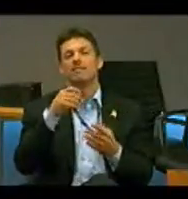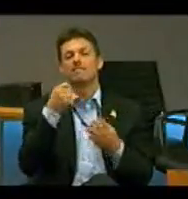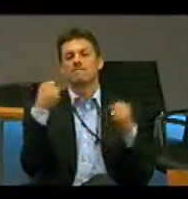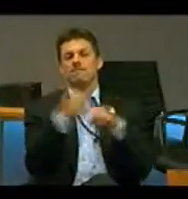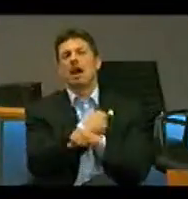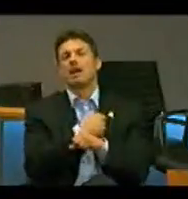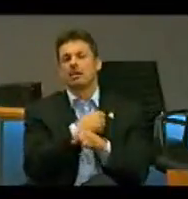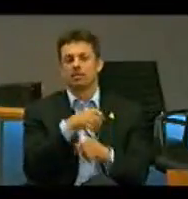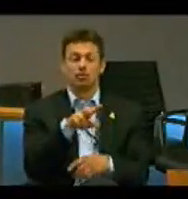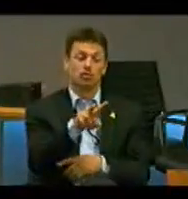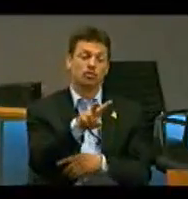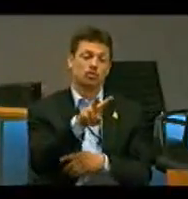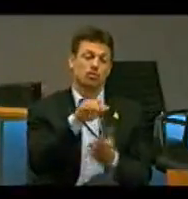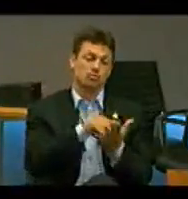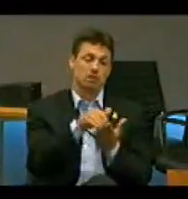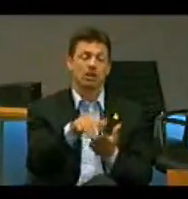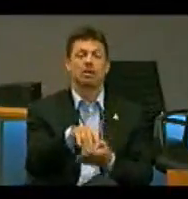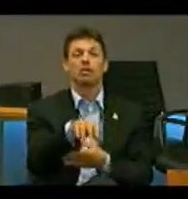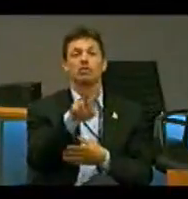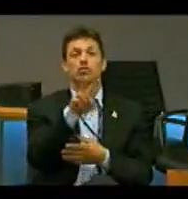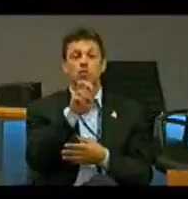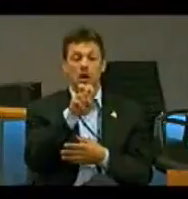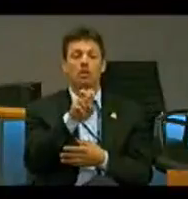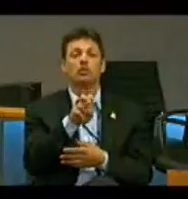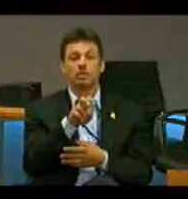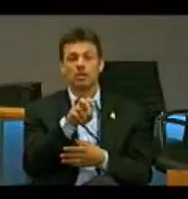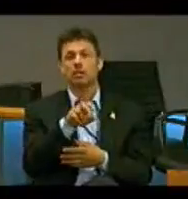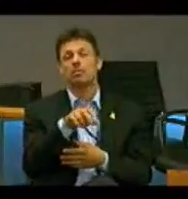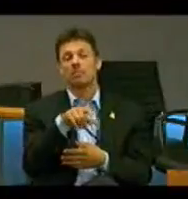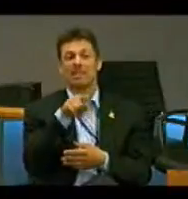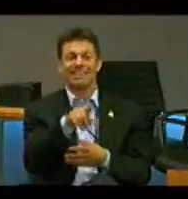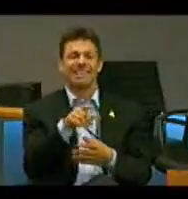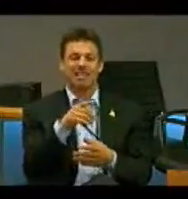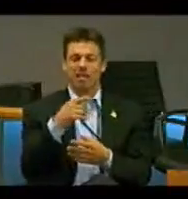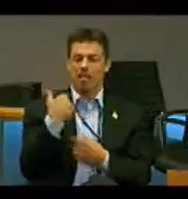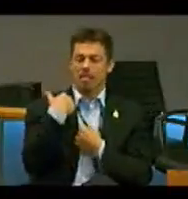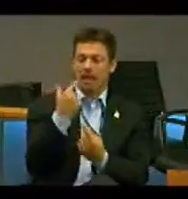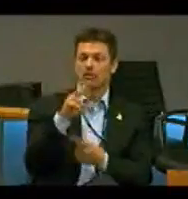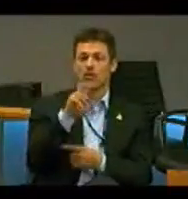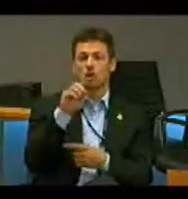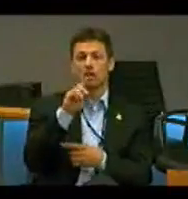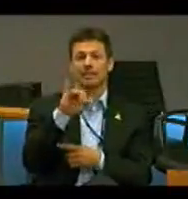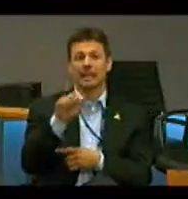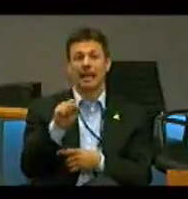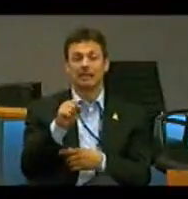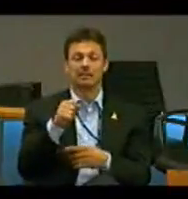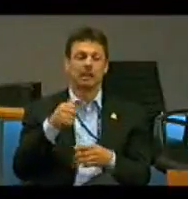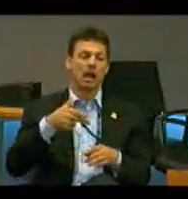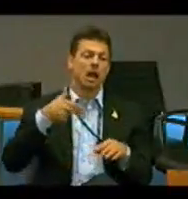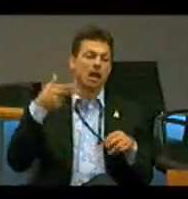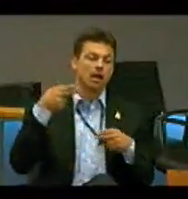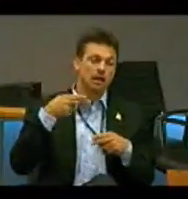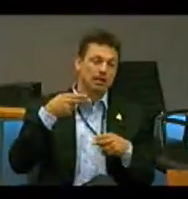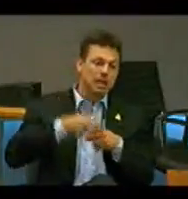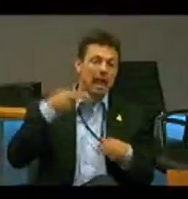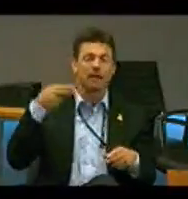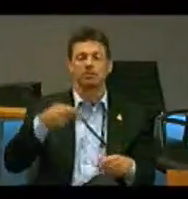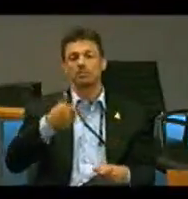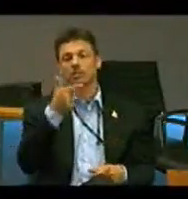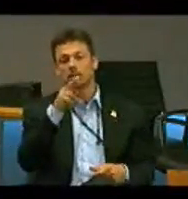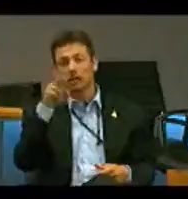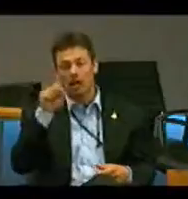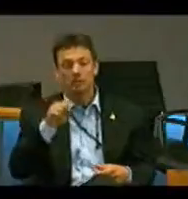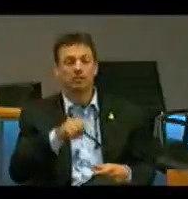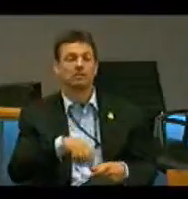2,200,000 carried guns, knives, or clubs in the last 30 days. 486,000 were involved in